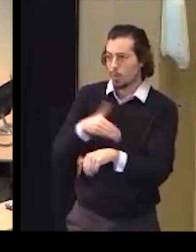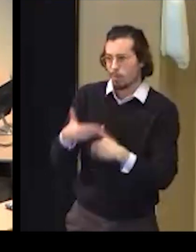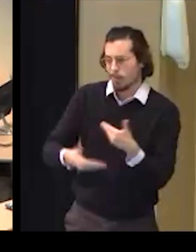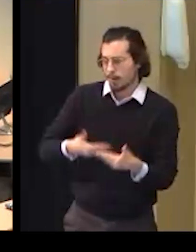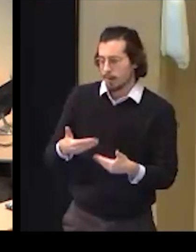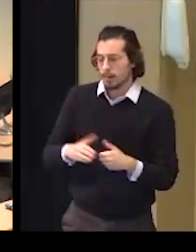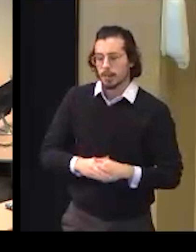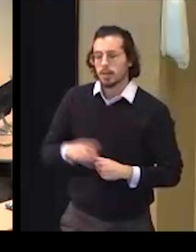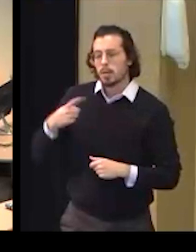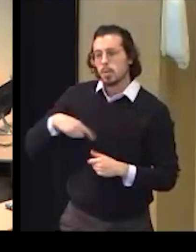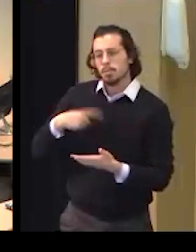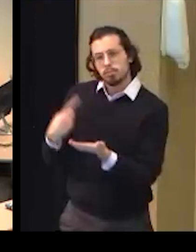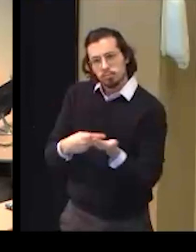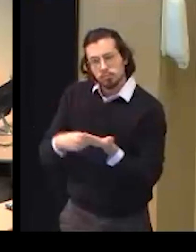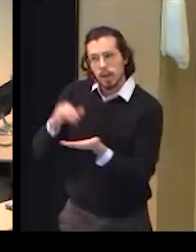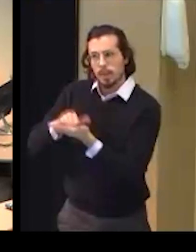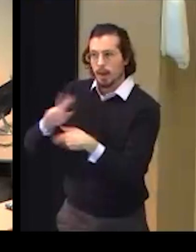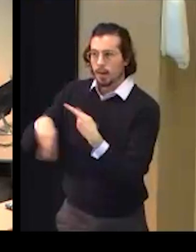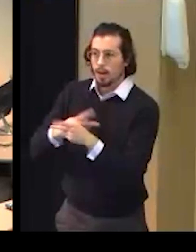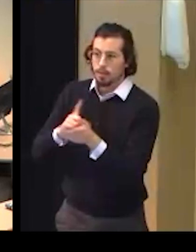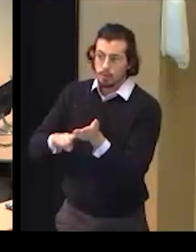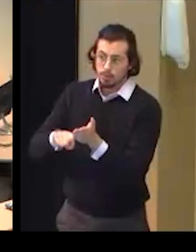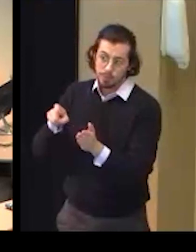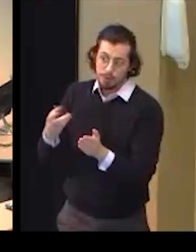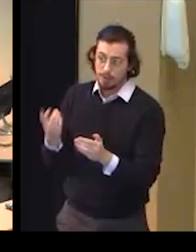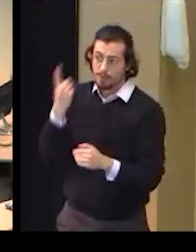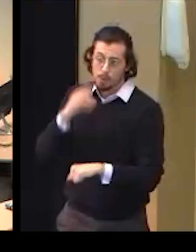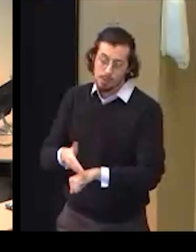you know, talked about, and that's the research we can do to make it better.